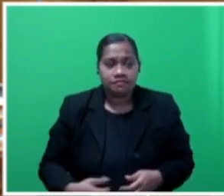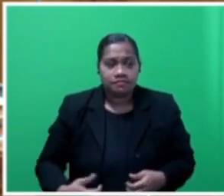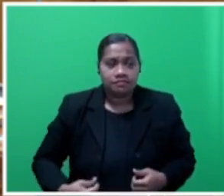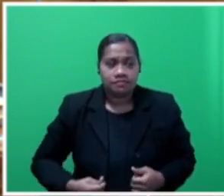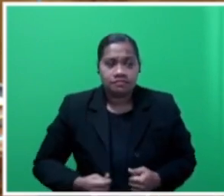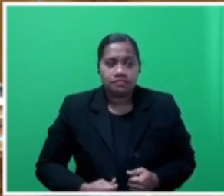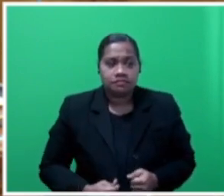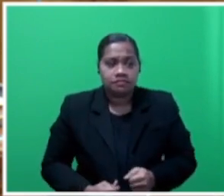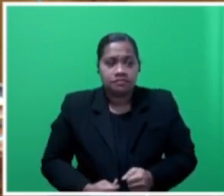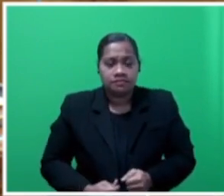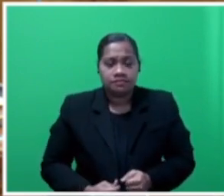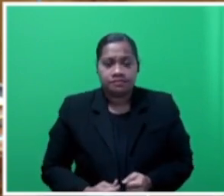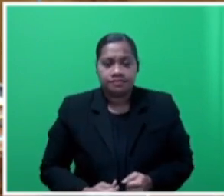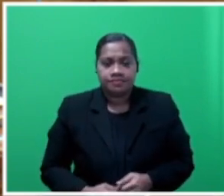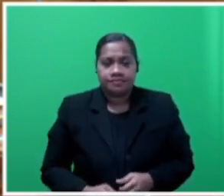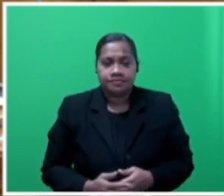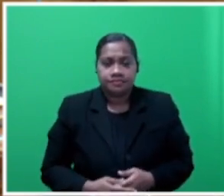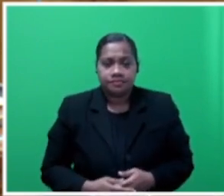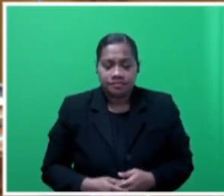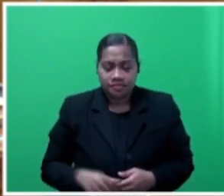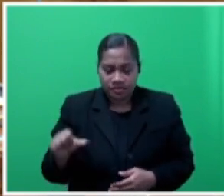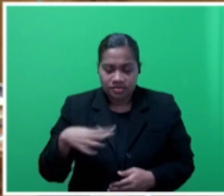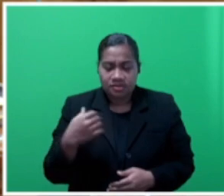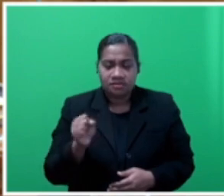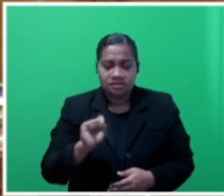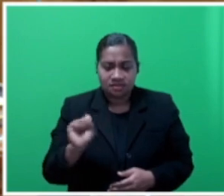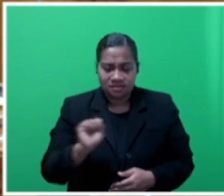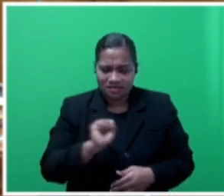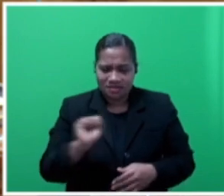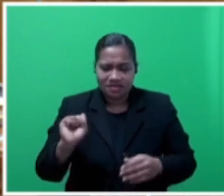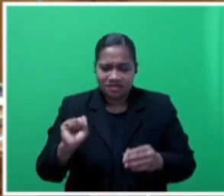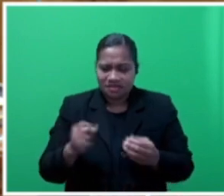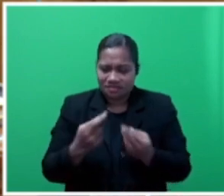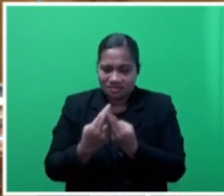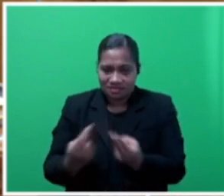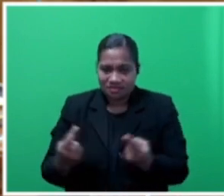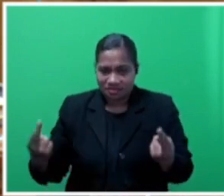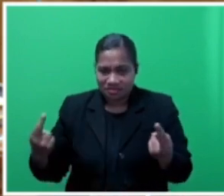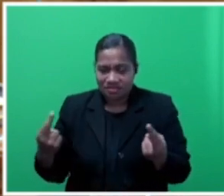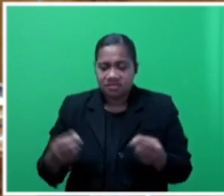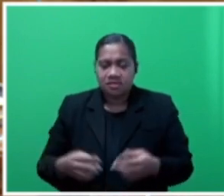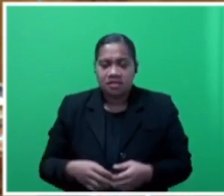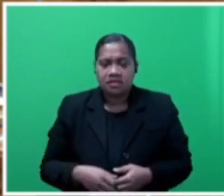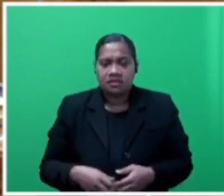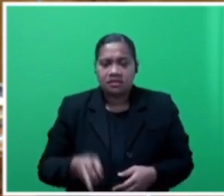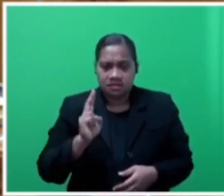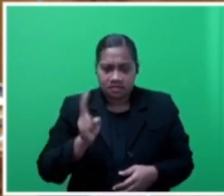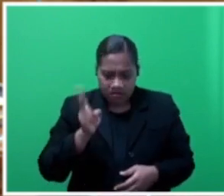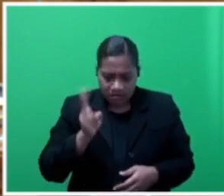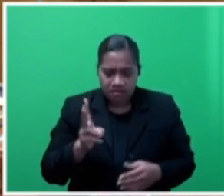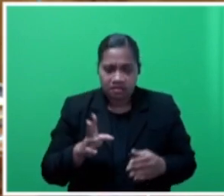realizable stock of resources. It then becomes the obligation of the state to implement them